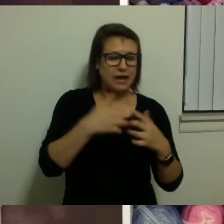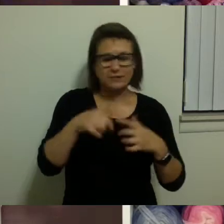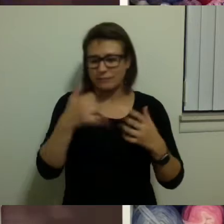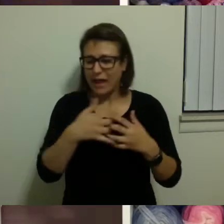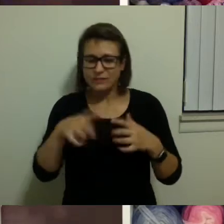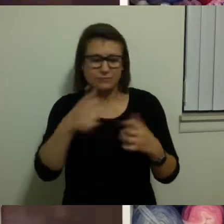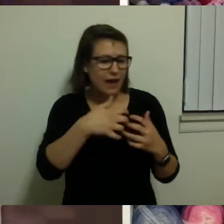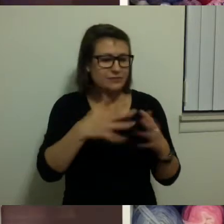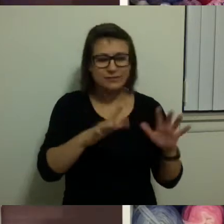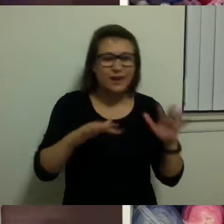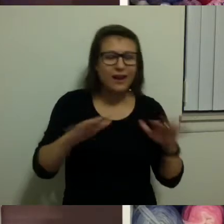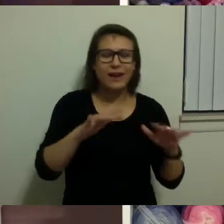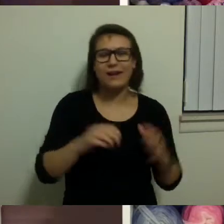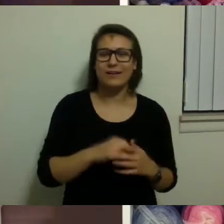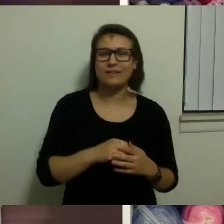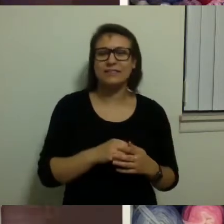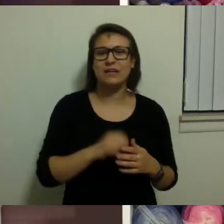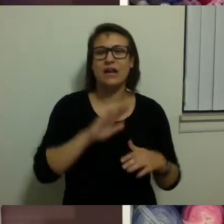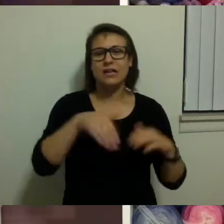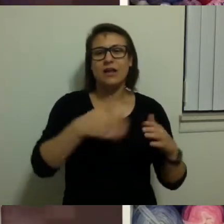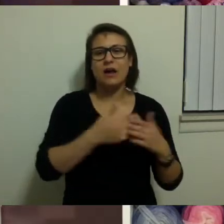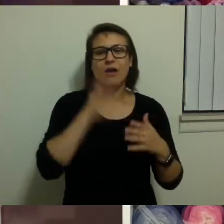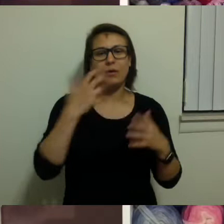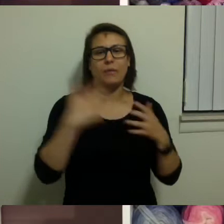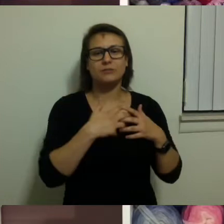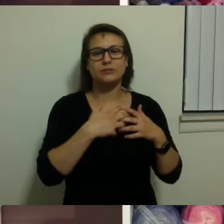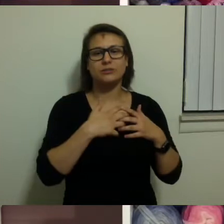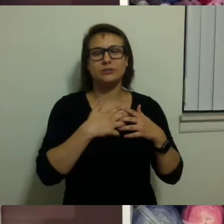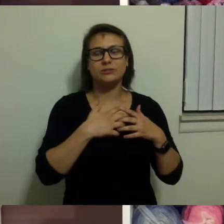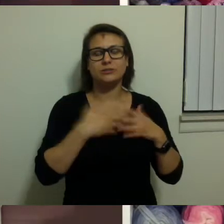and this one goes with this one and this one, and they all go on me.